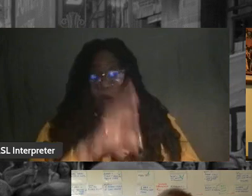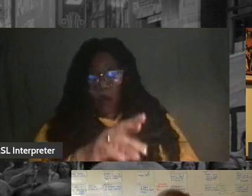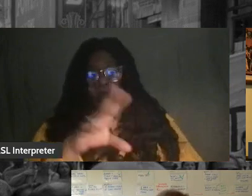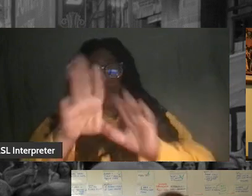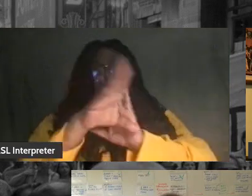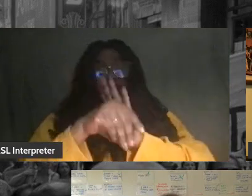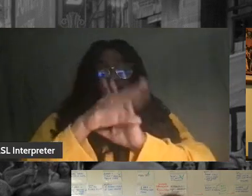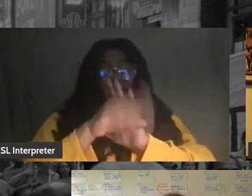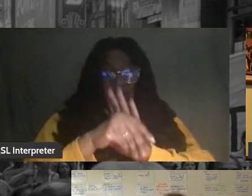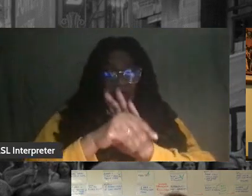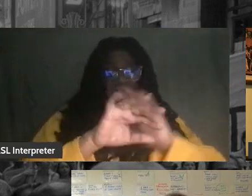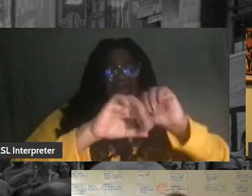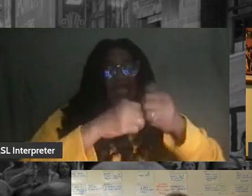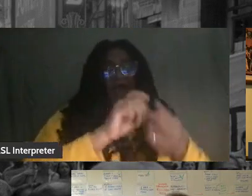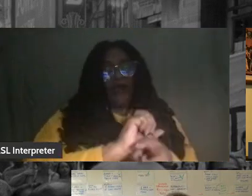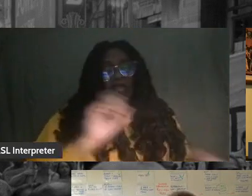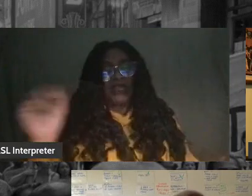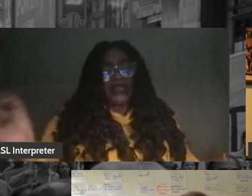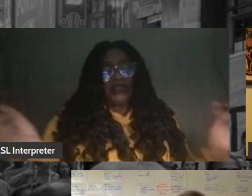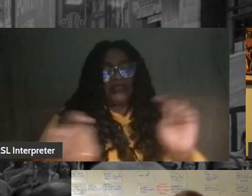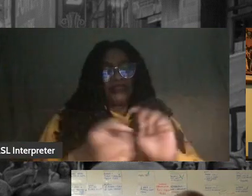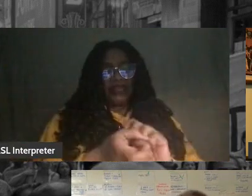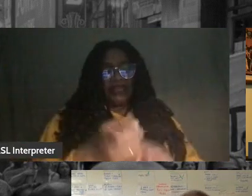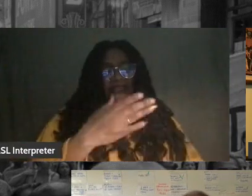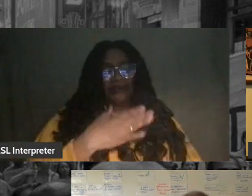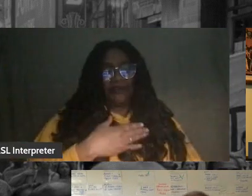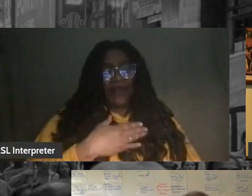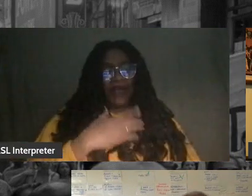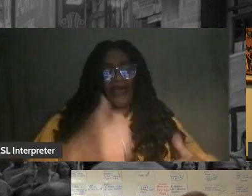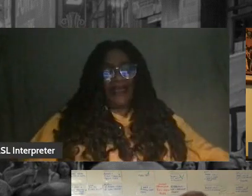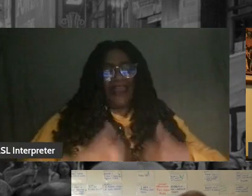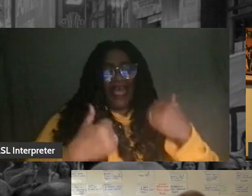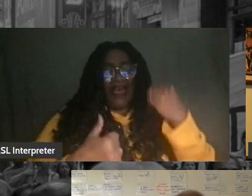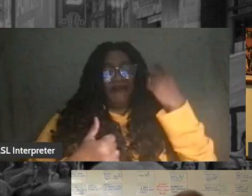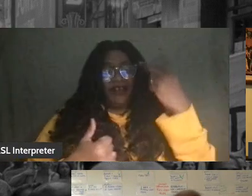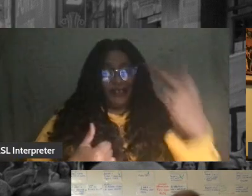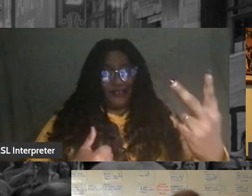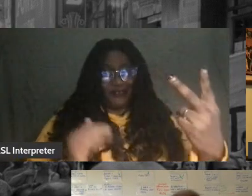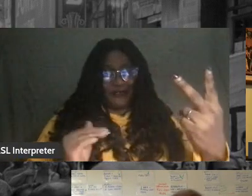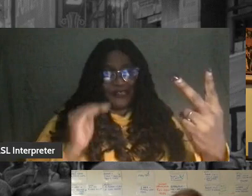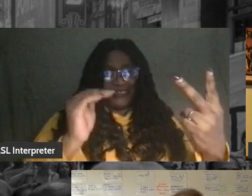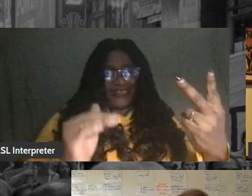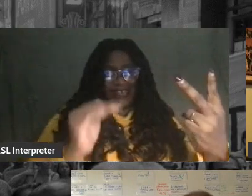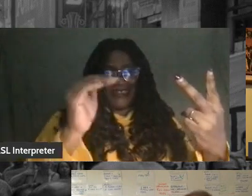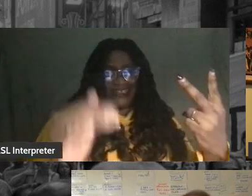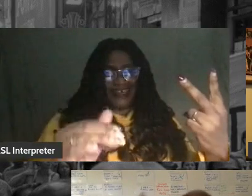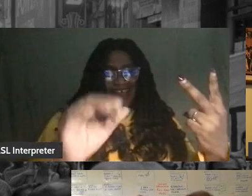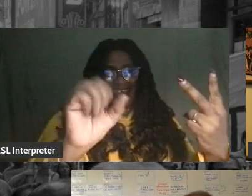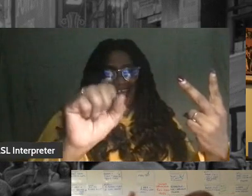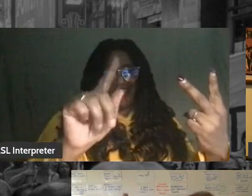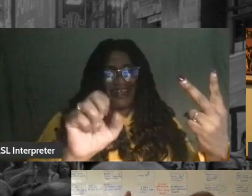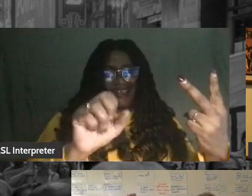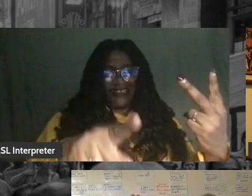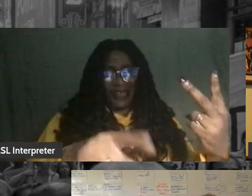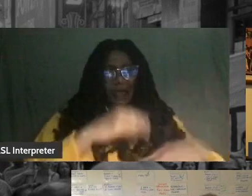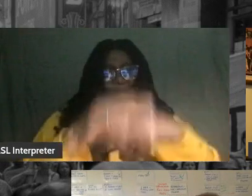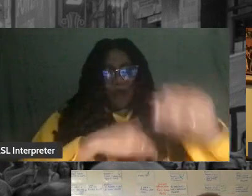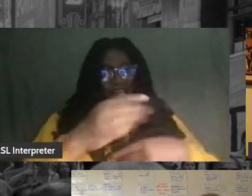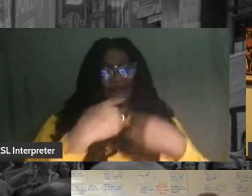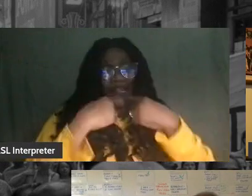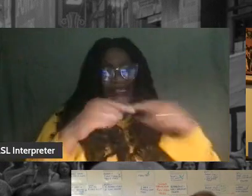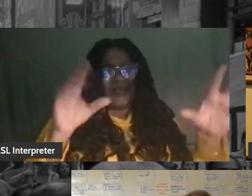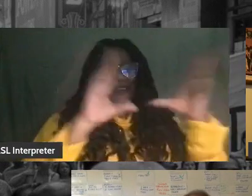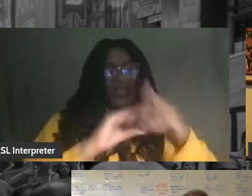and changed my life. So that's, it began. Two-step process, but the big one was 13. And even when I tell that story now,